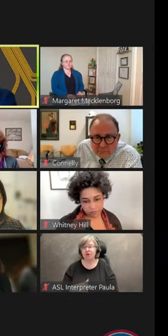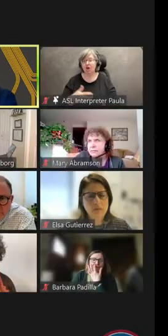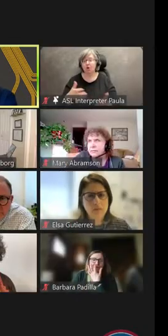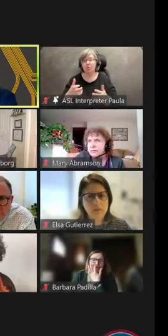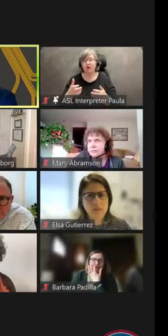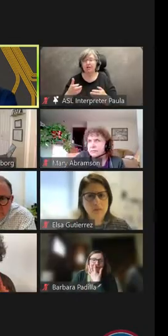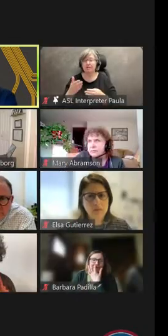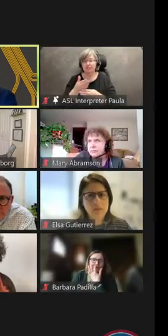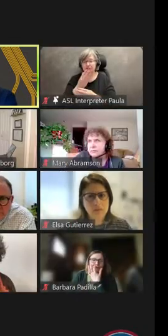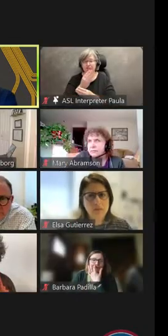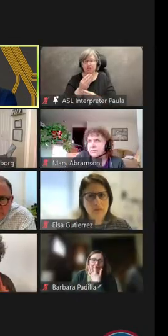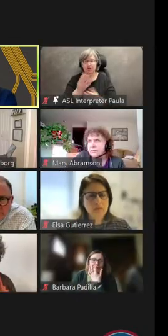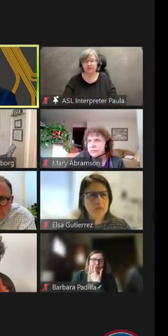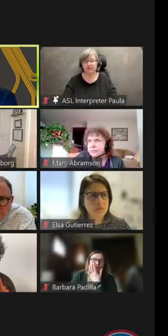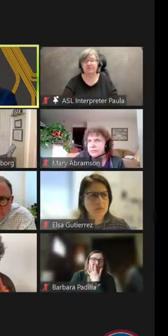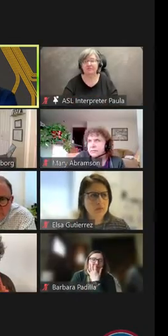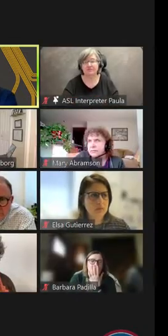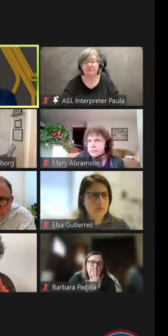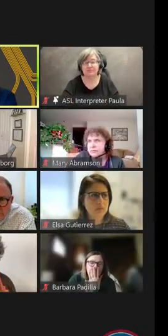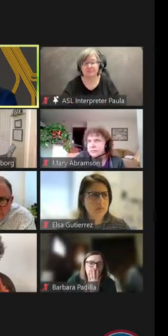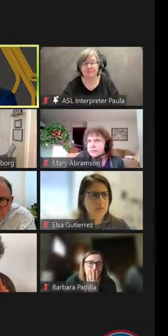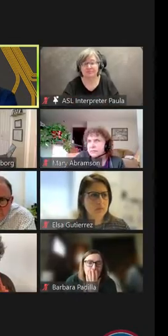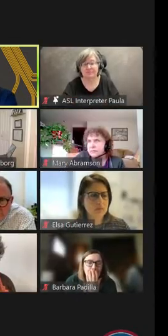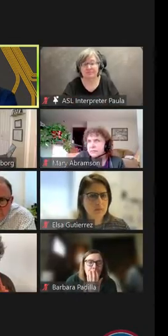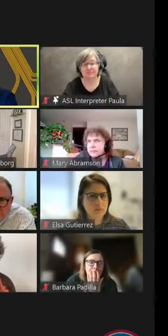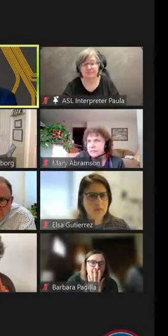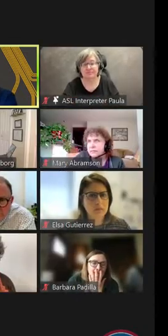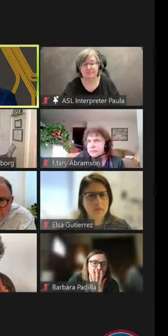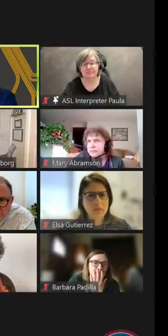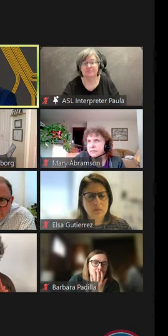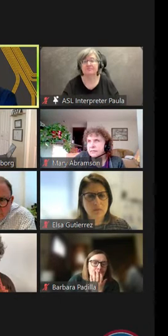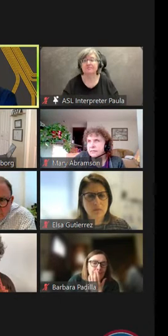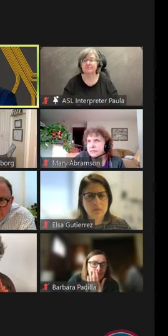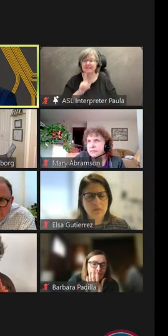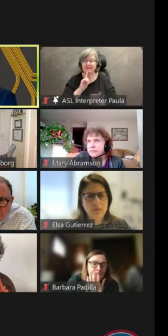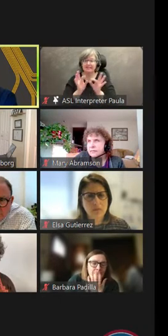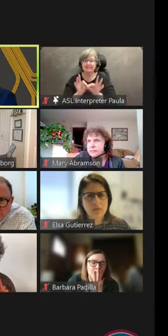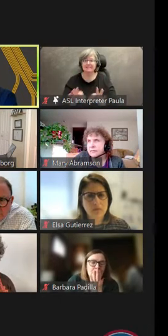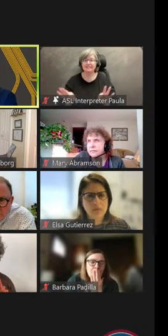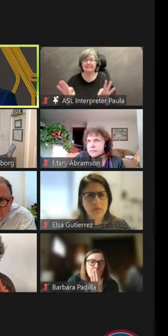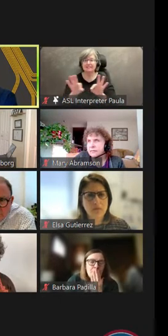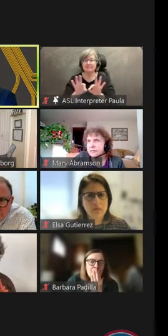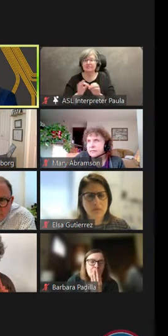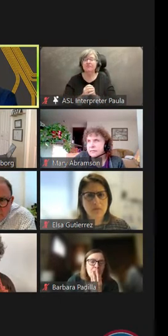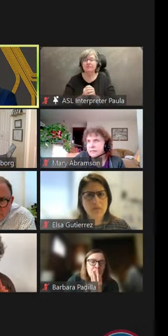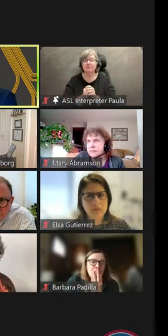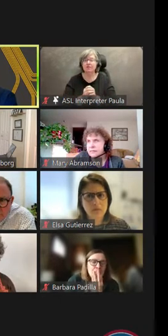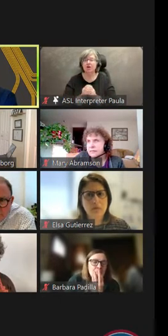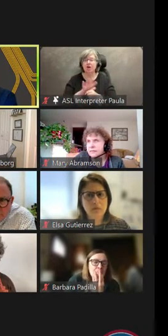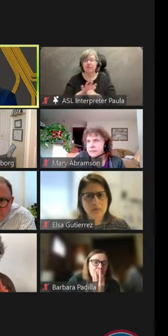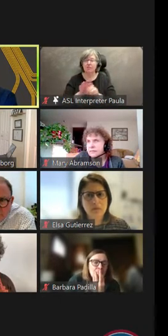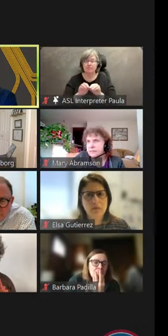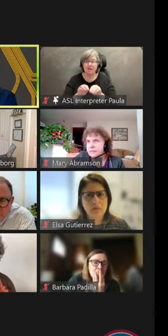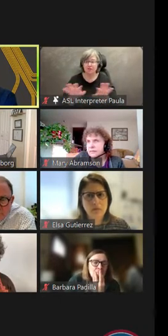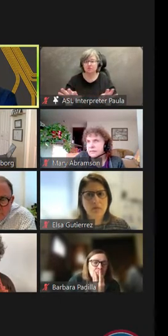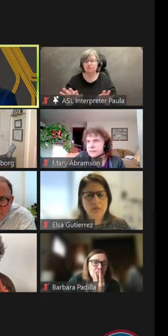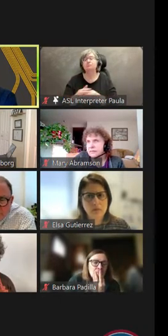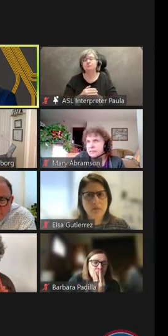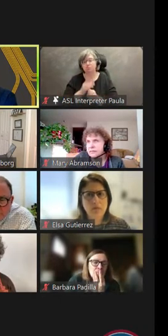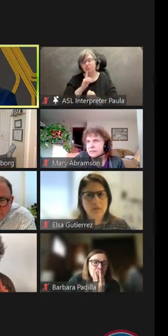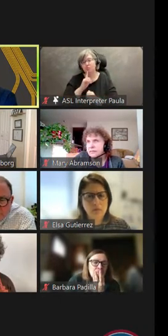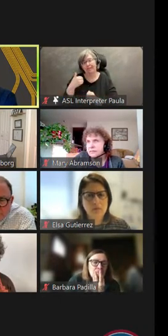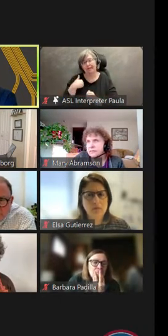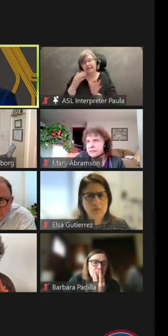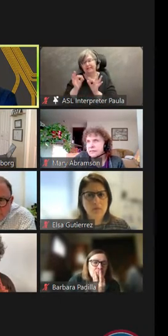with everybody. It is important, it is significant. The pandemic really had significant